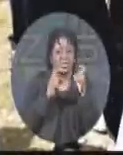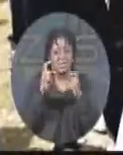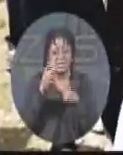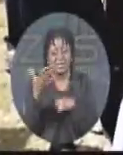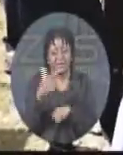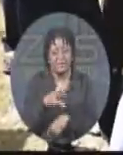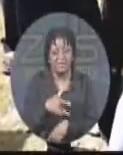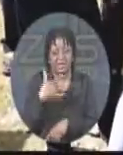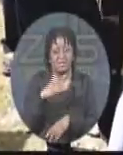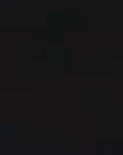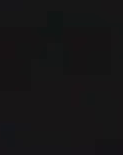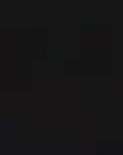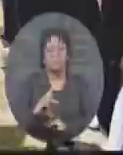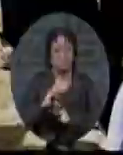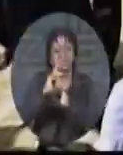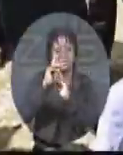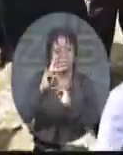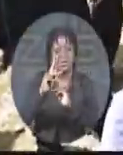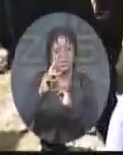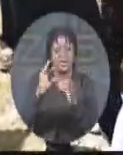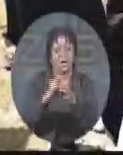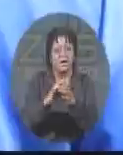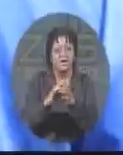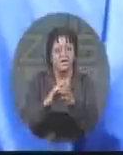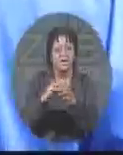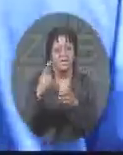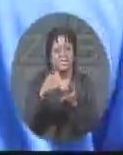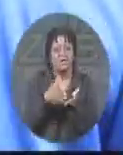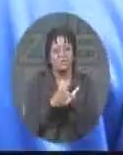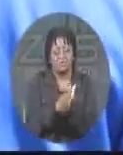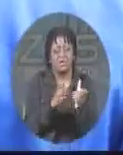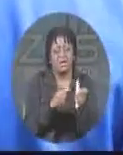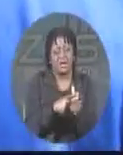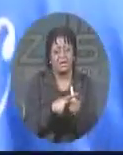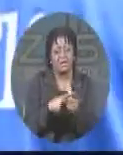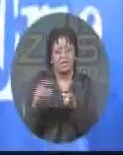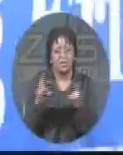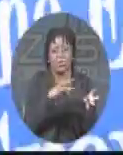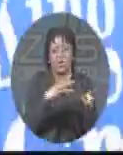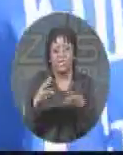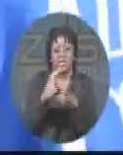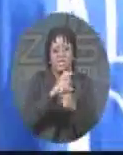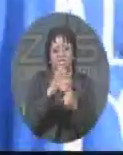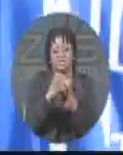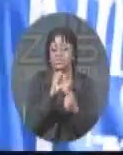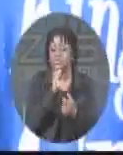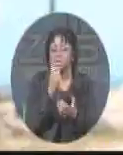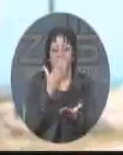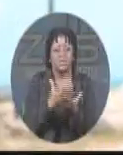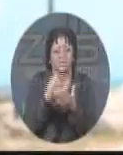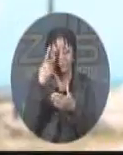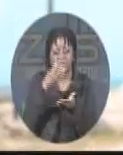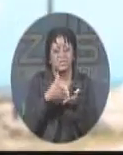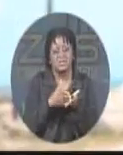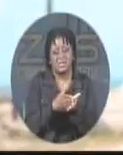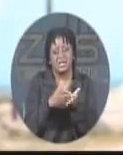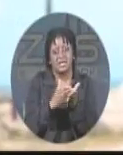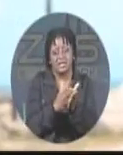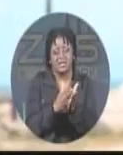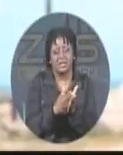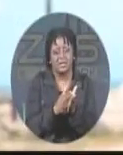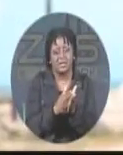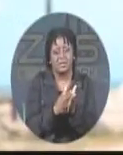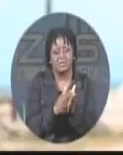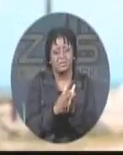Acklins regatta. The weather conditions were not conducive for sailing. Warren Adderley, Lady Eunice. We couldn't sail this